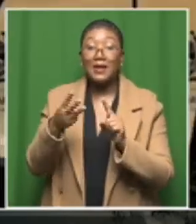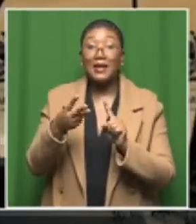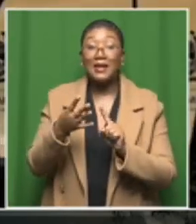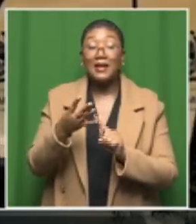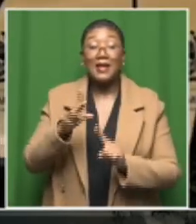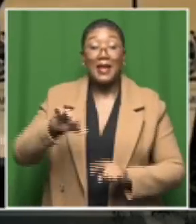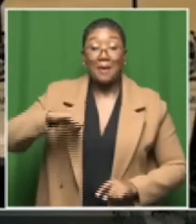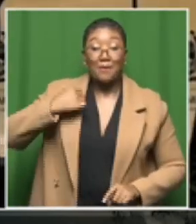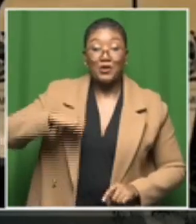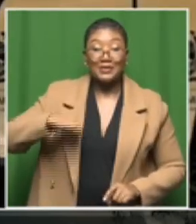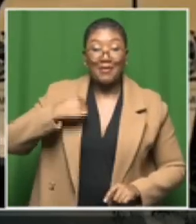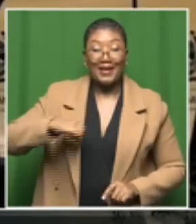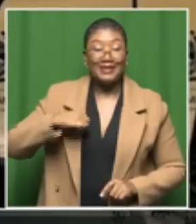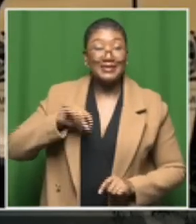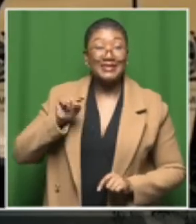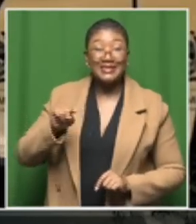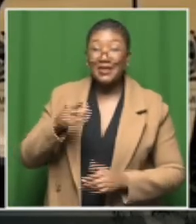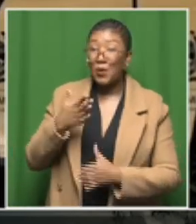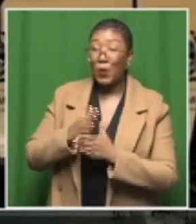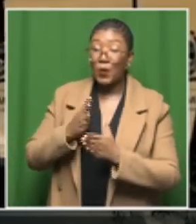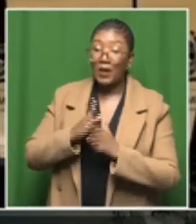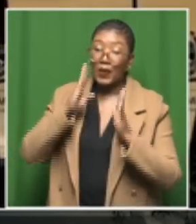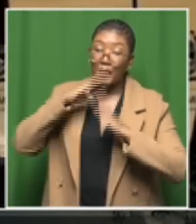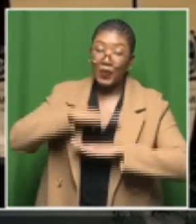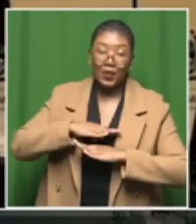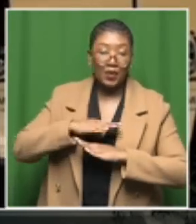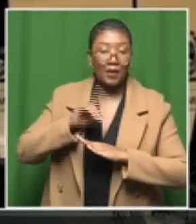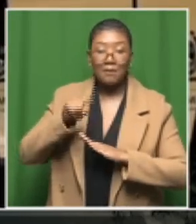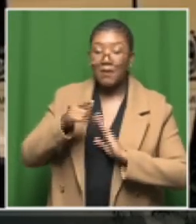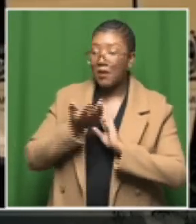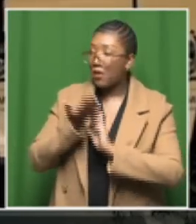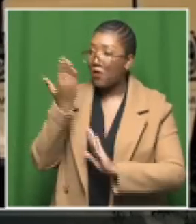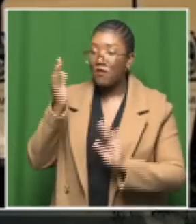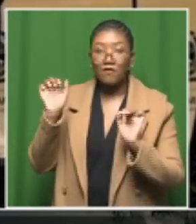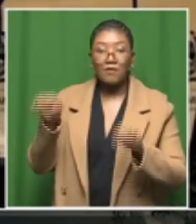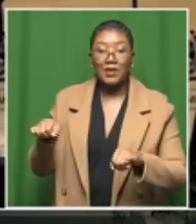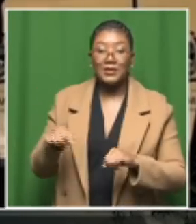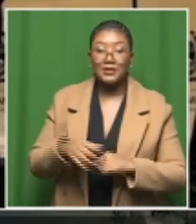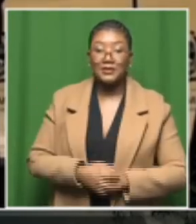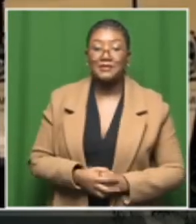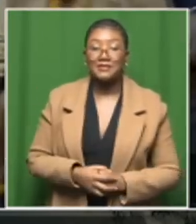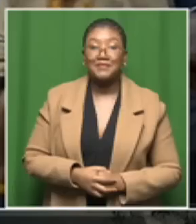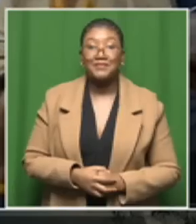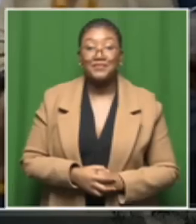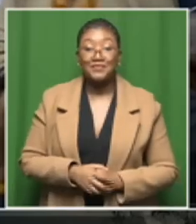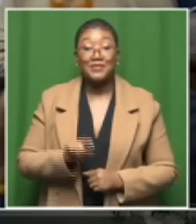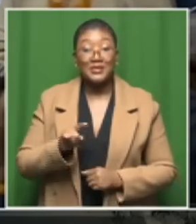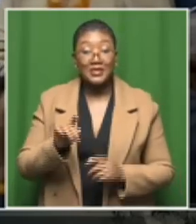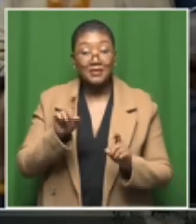We've got to resource public services because all of those help unlock economic growth. But whilst you do that and you